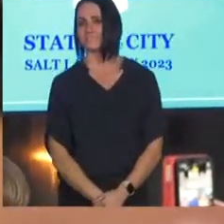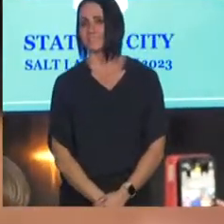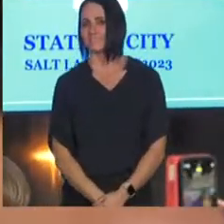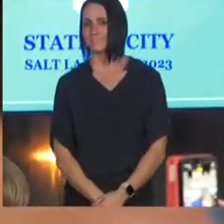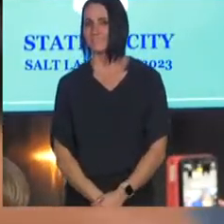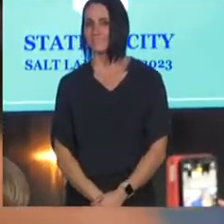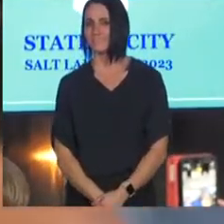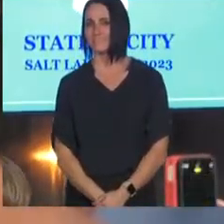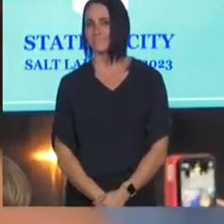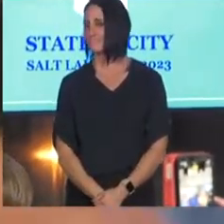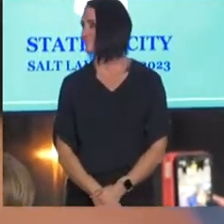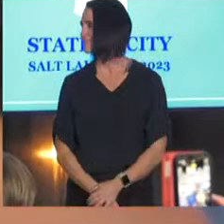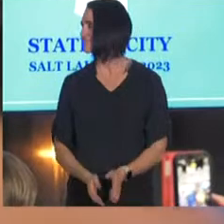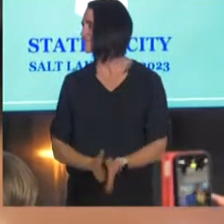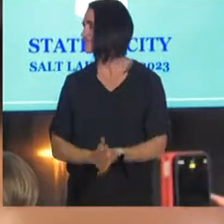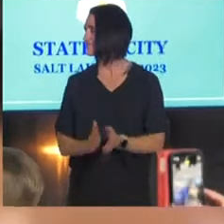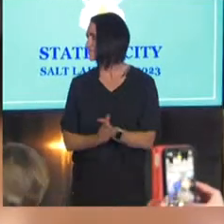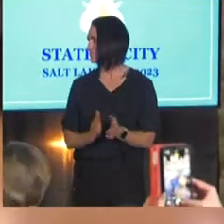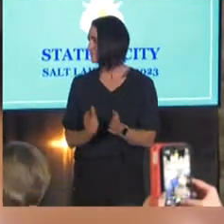Thank you, Victoria.